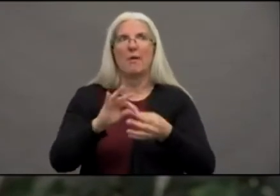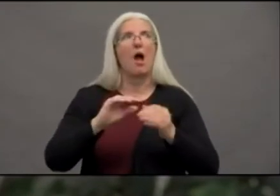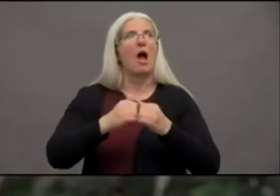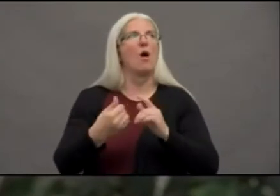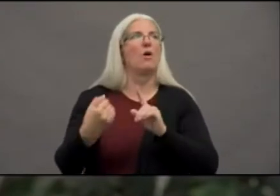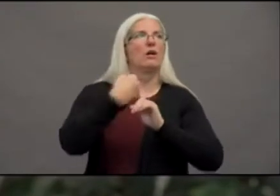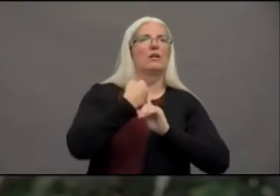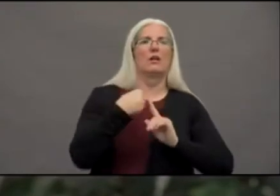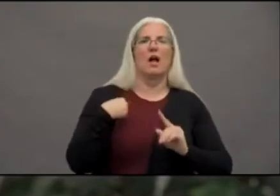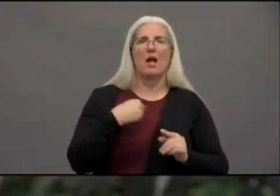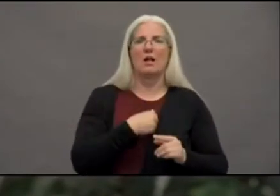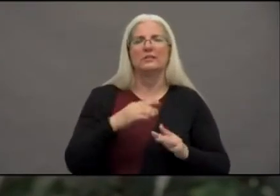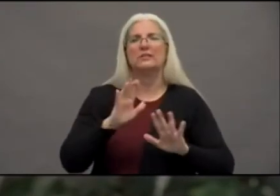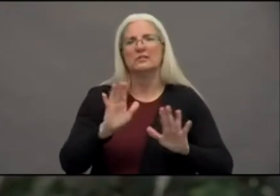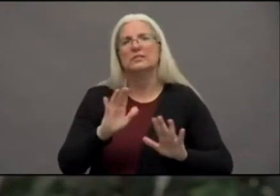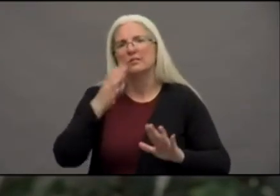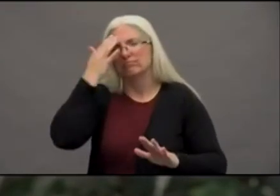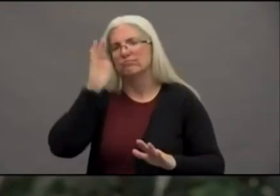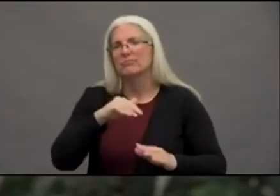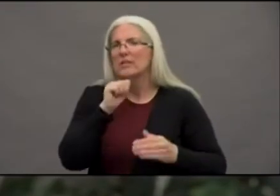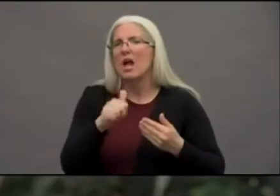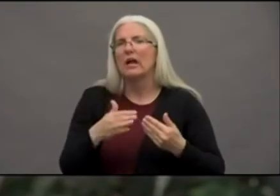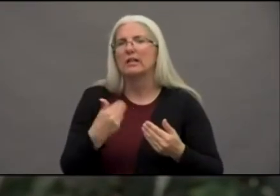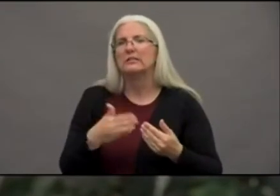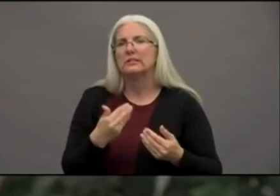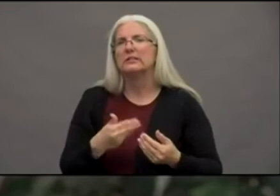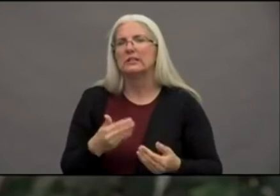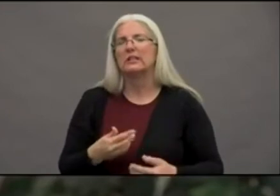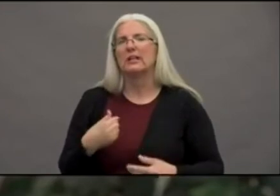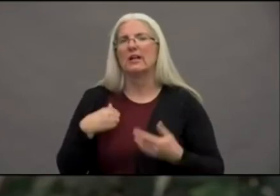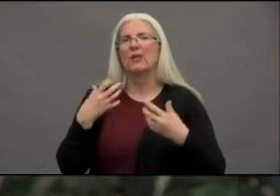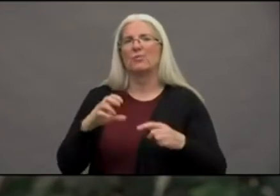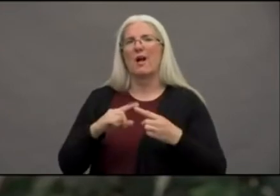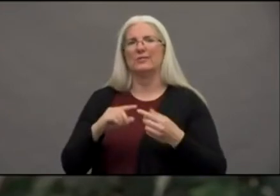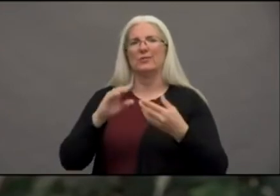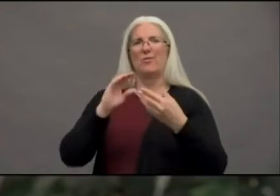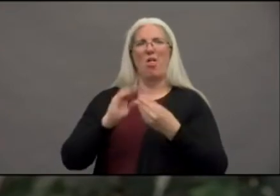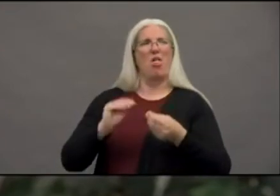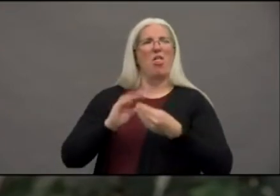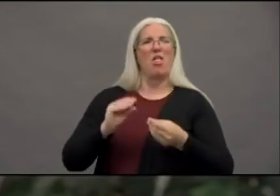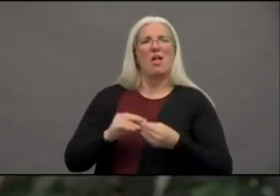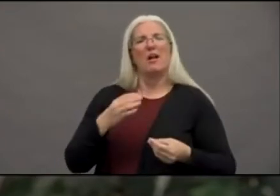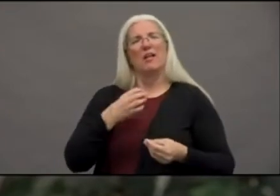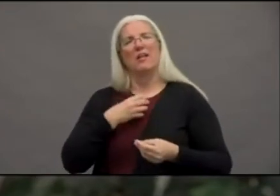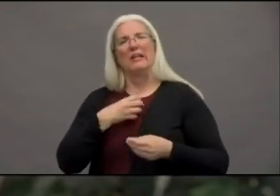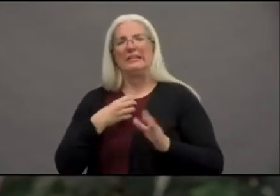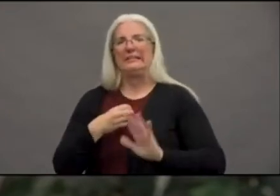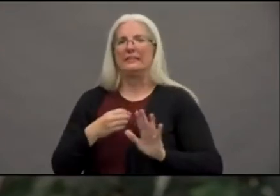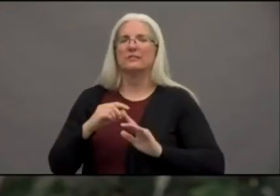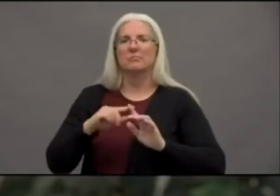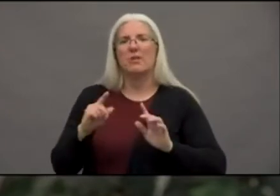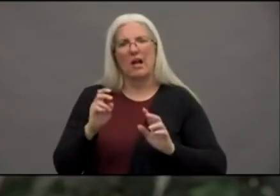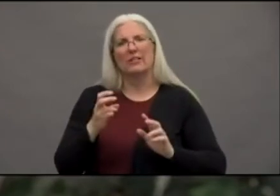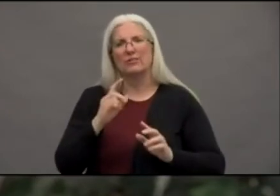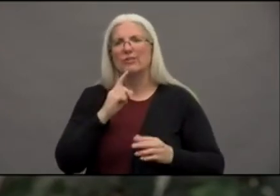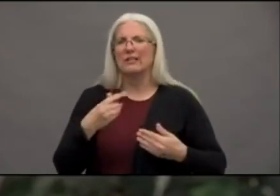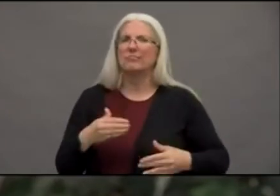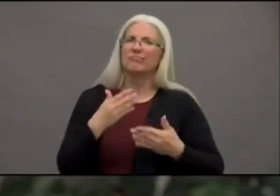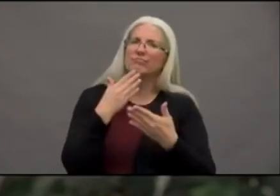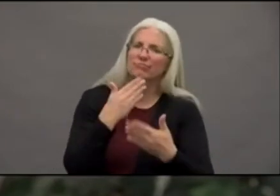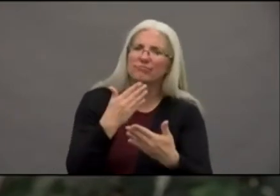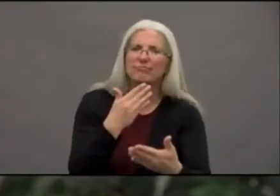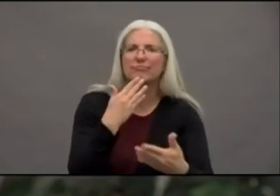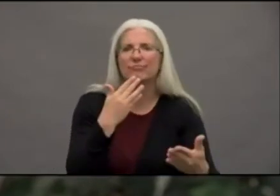would be balled up like a baby crying on the floor. So we're going to end on a lighter note as we get ready to leave